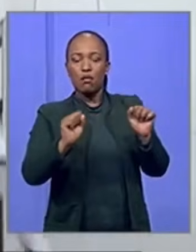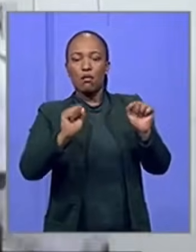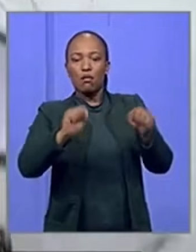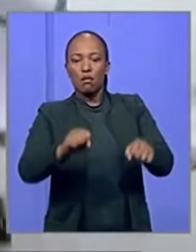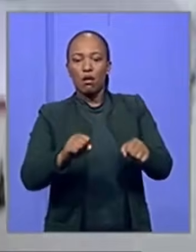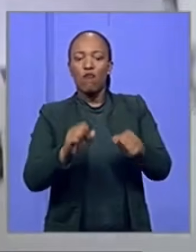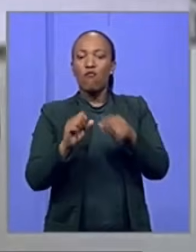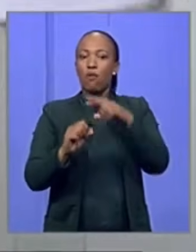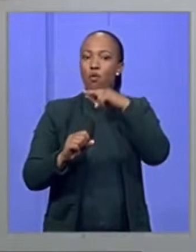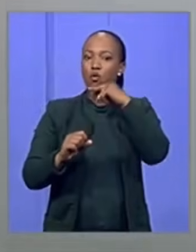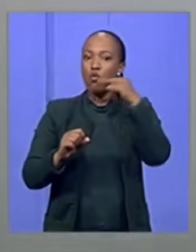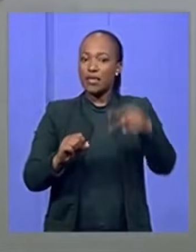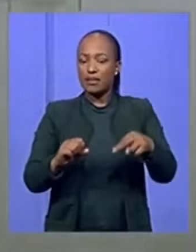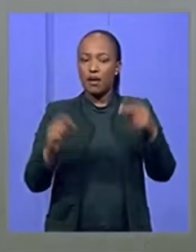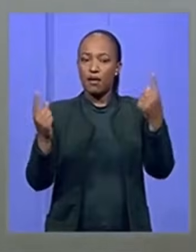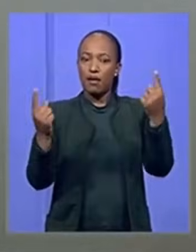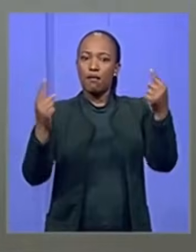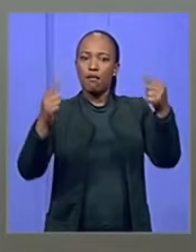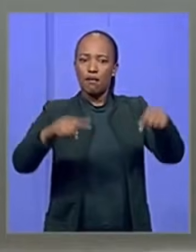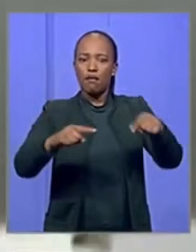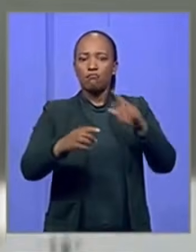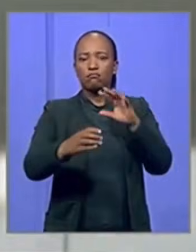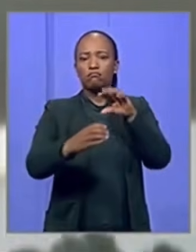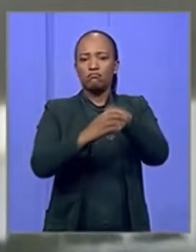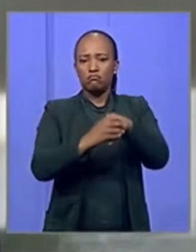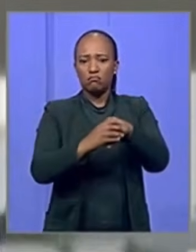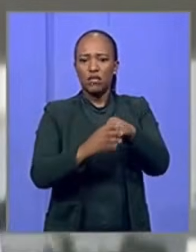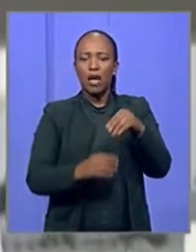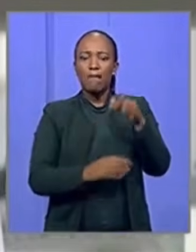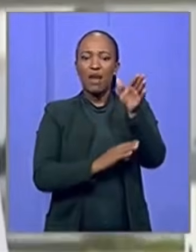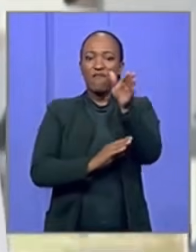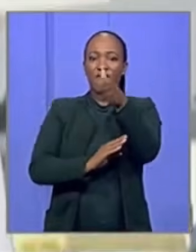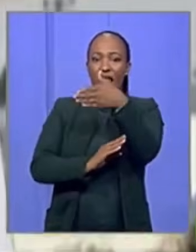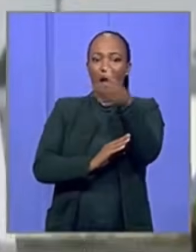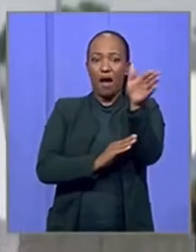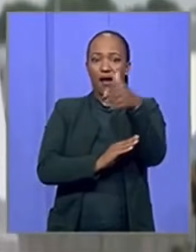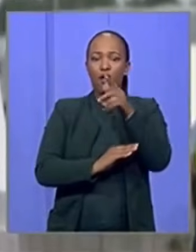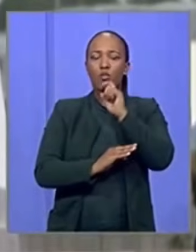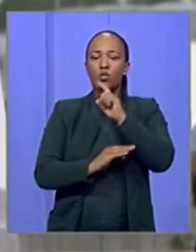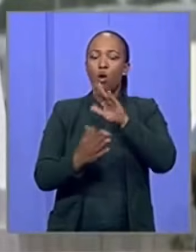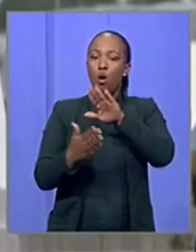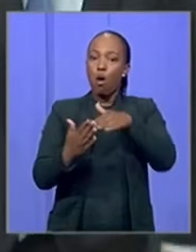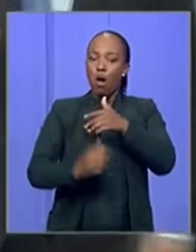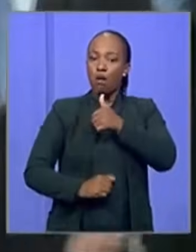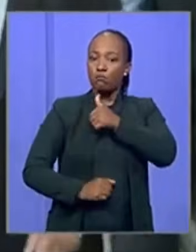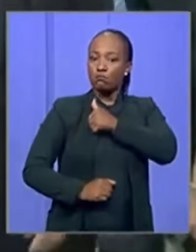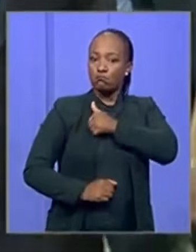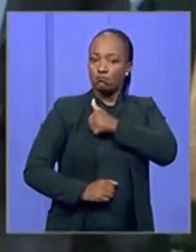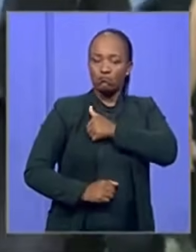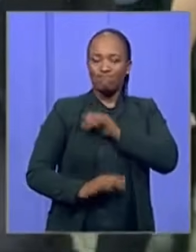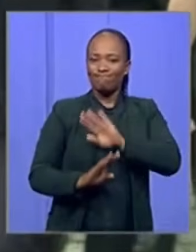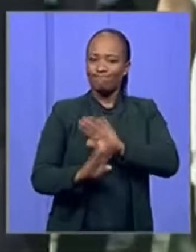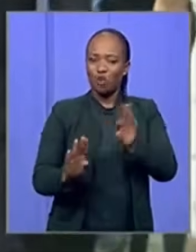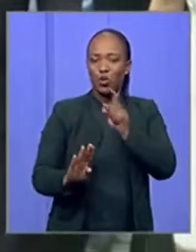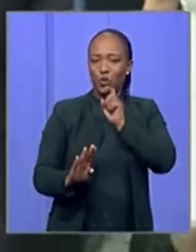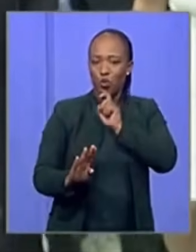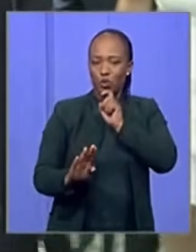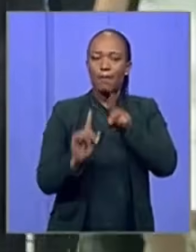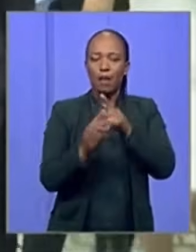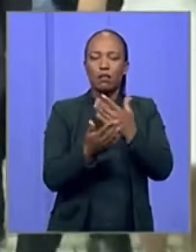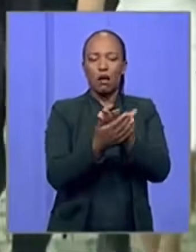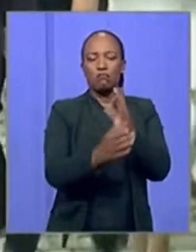ya Russia go kgatha tema ntle le go šomiša flaga le koša ya setšhaba sa naga ye. Gomme